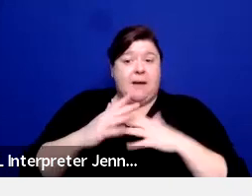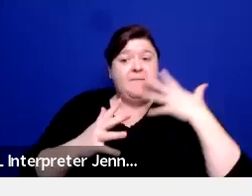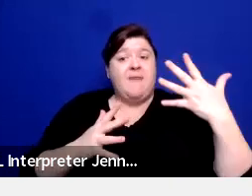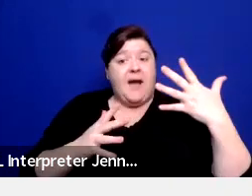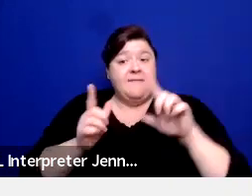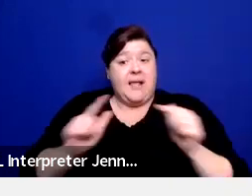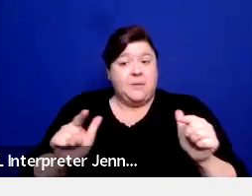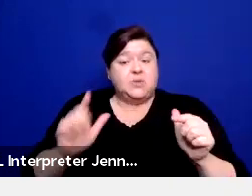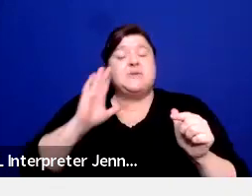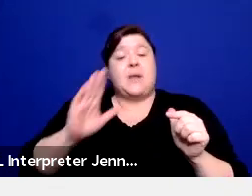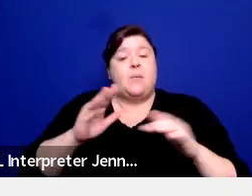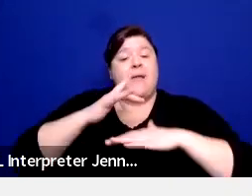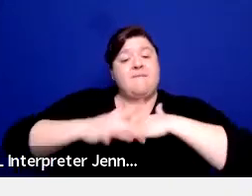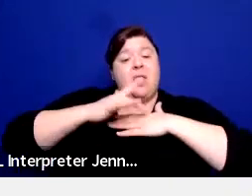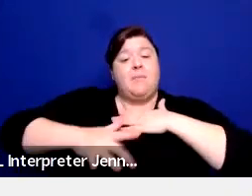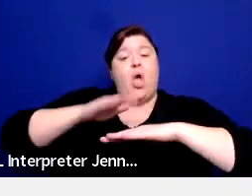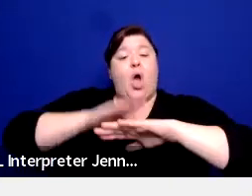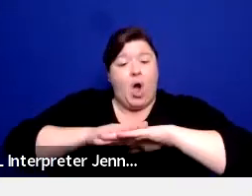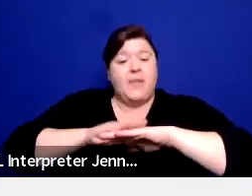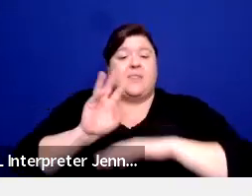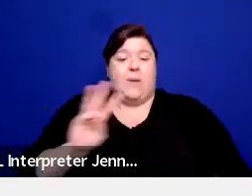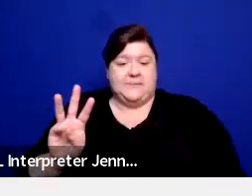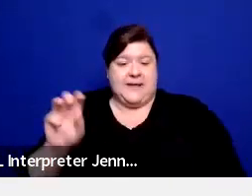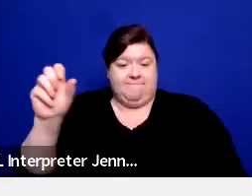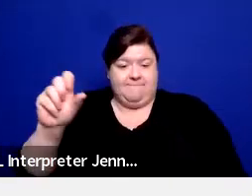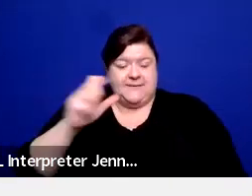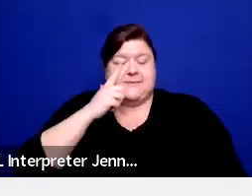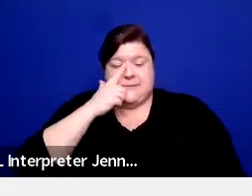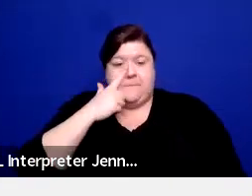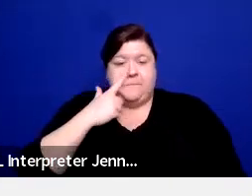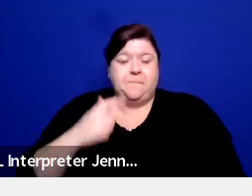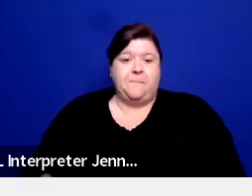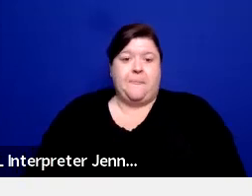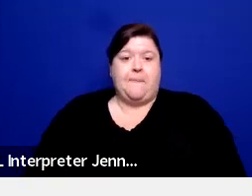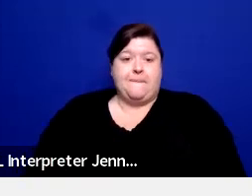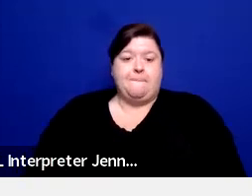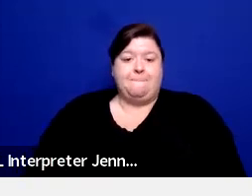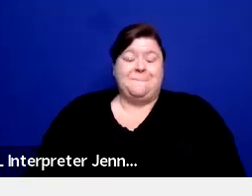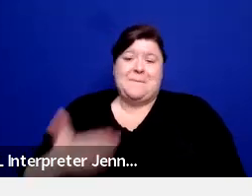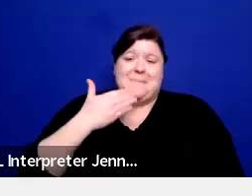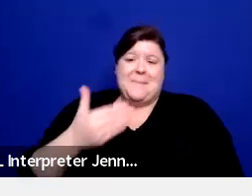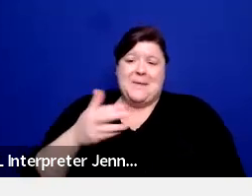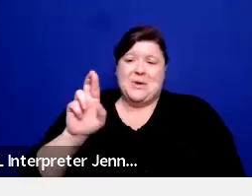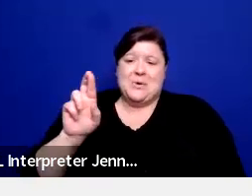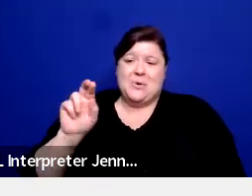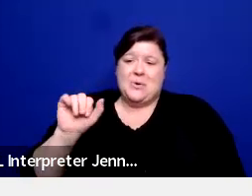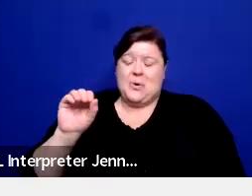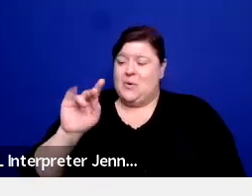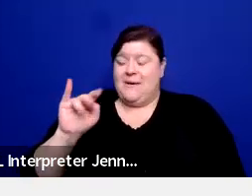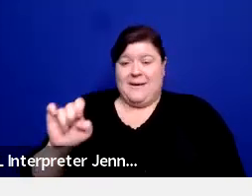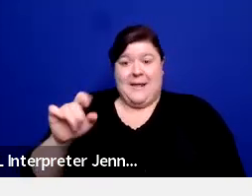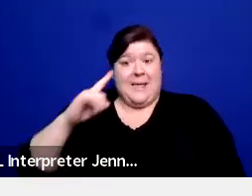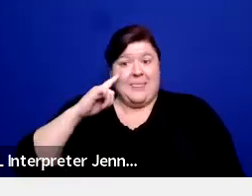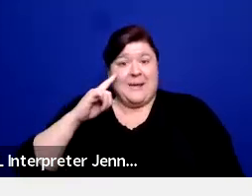they will be available on the website for people to be able to download. Thank you, Ronnie. I think this is a